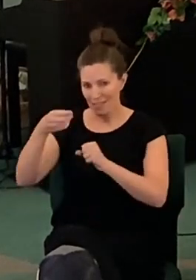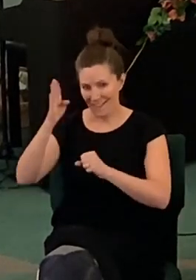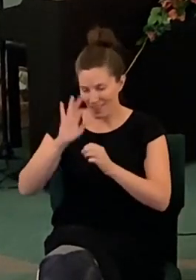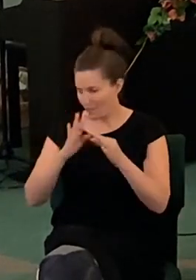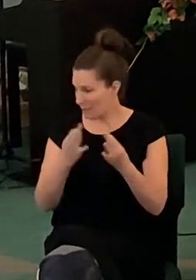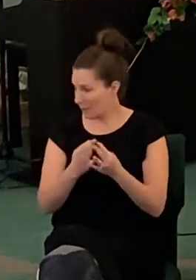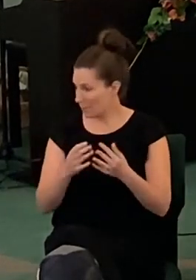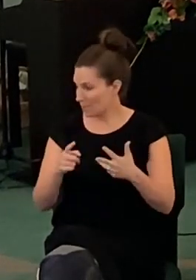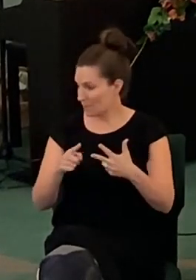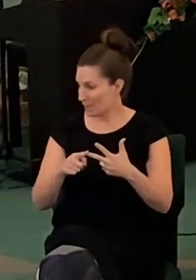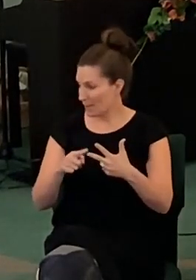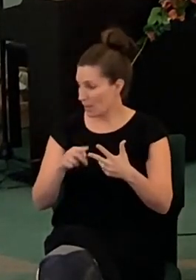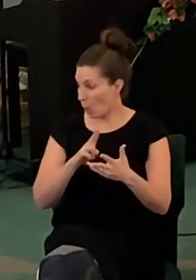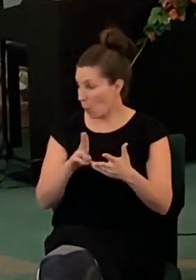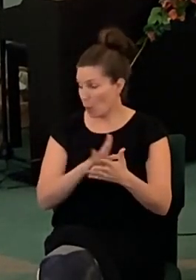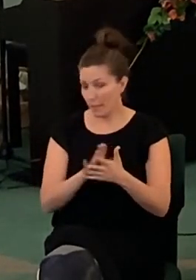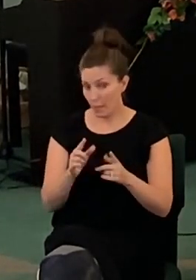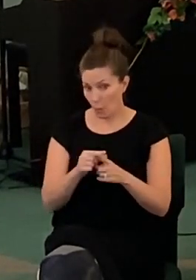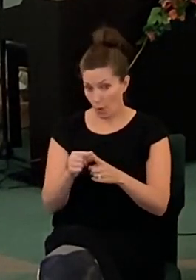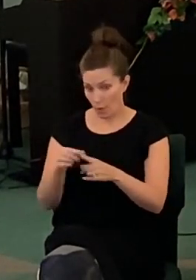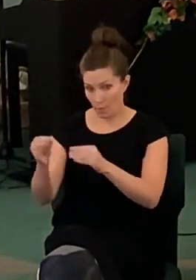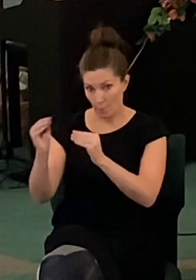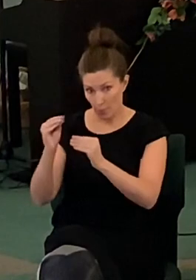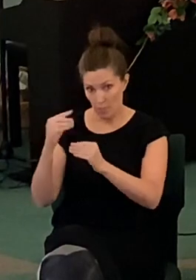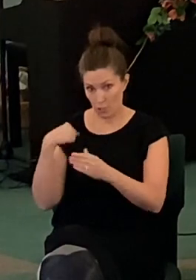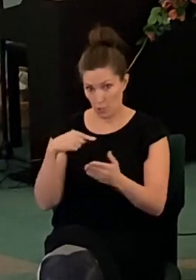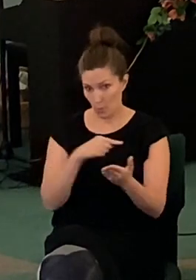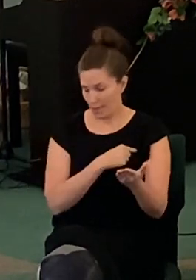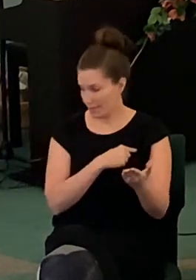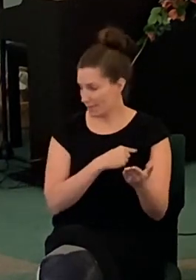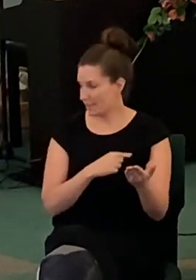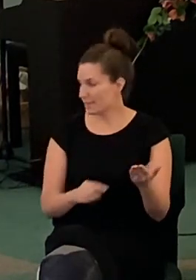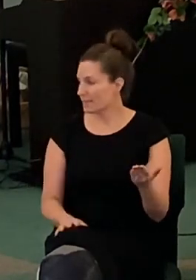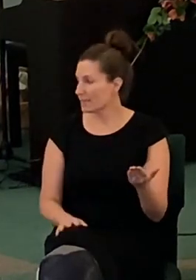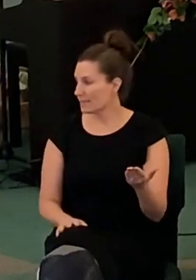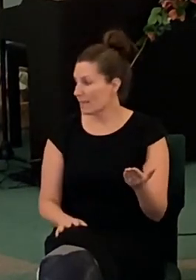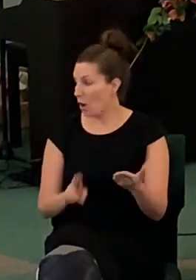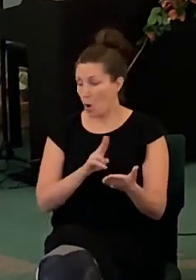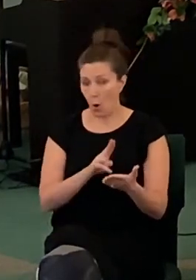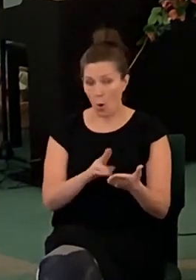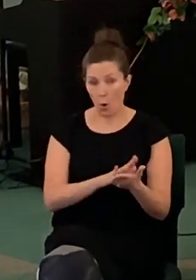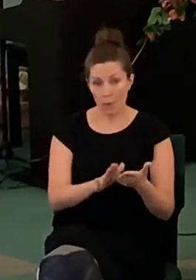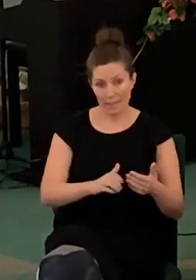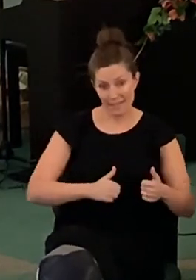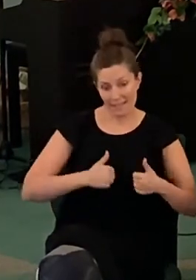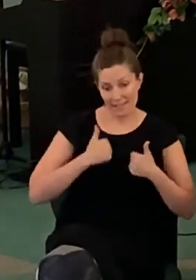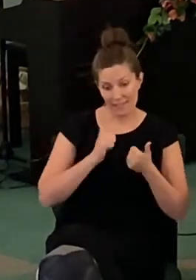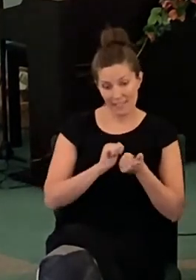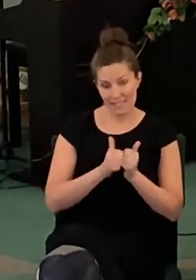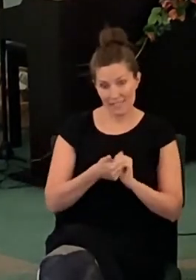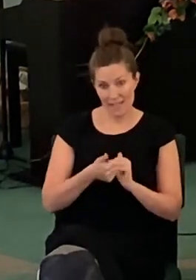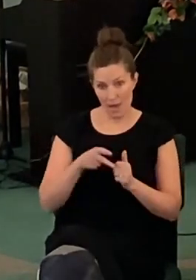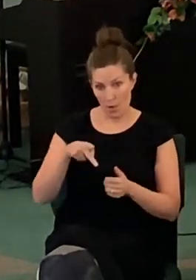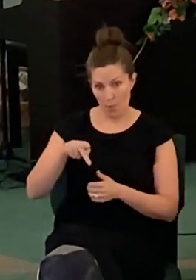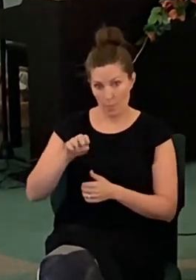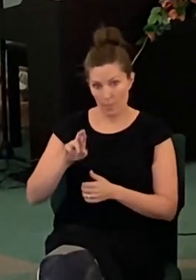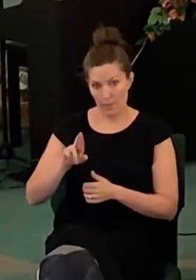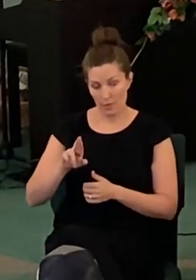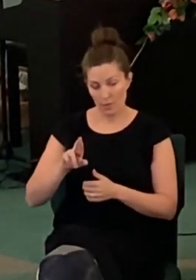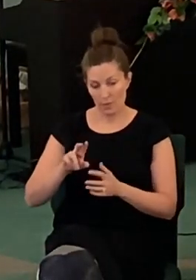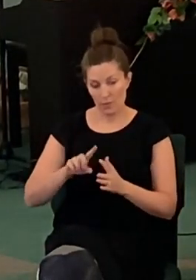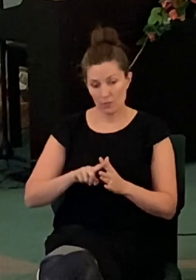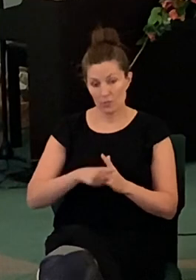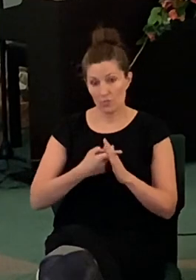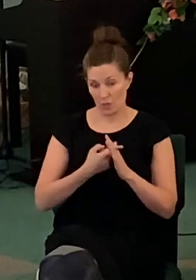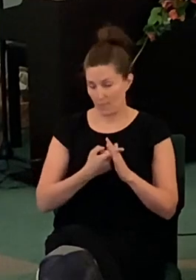holy word that was preached to us. And this holy living is how Peter starts out here in verses